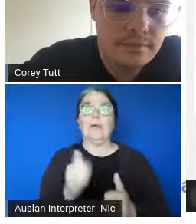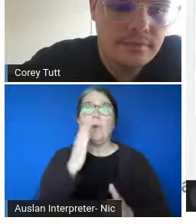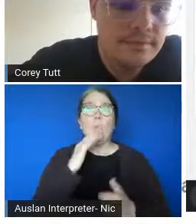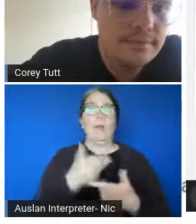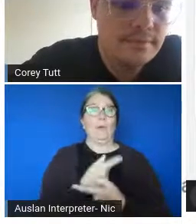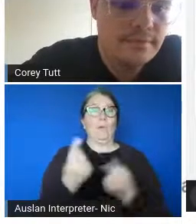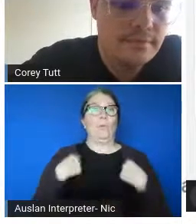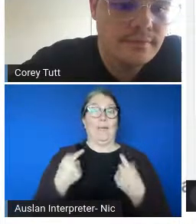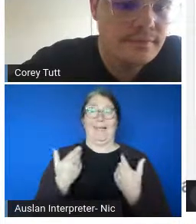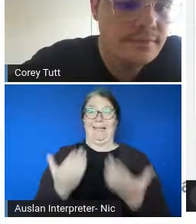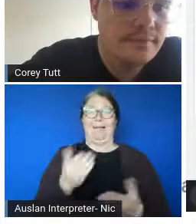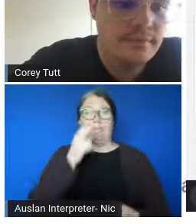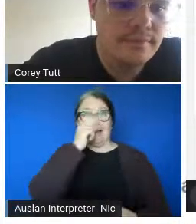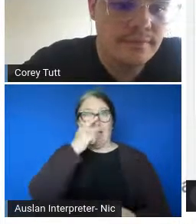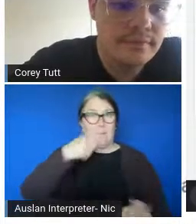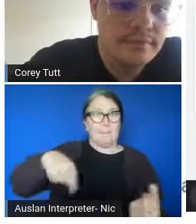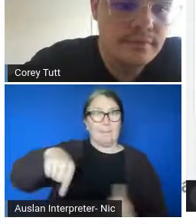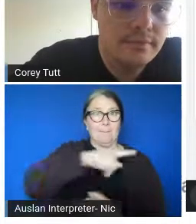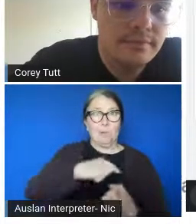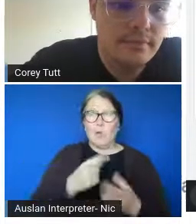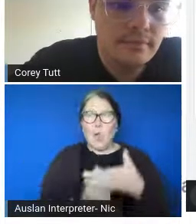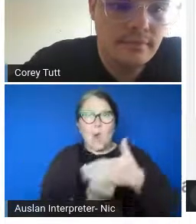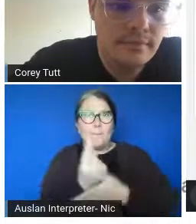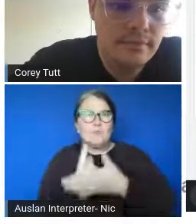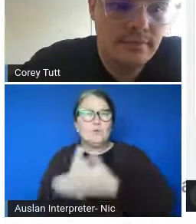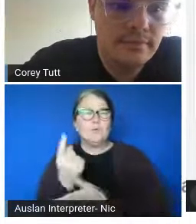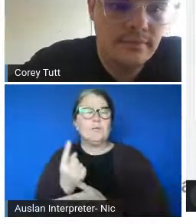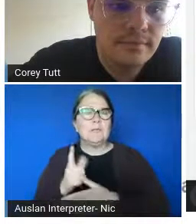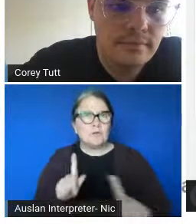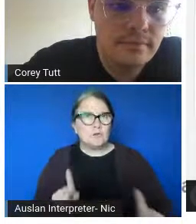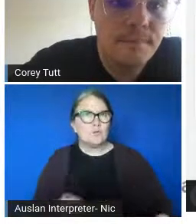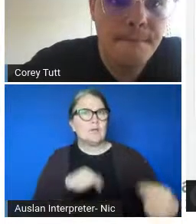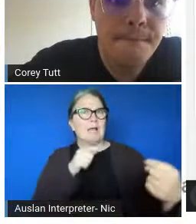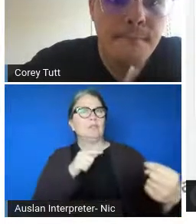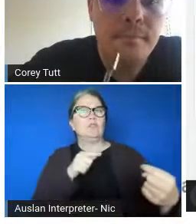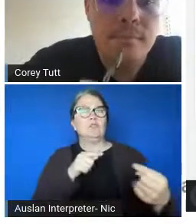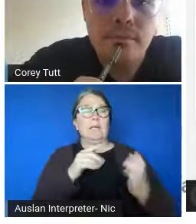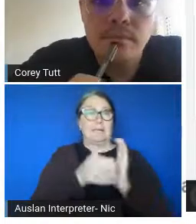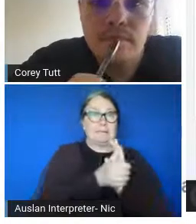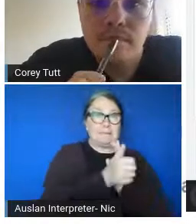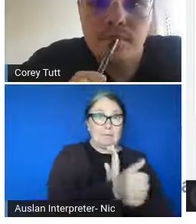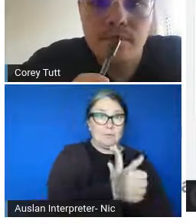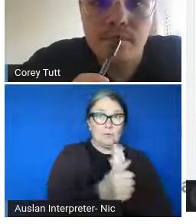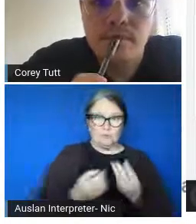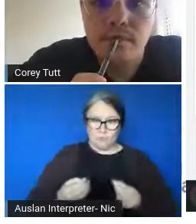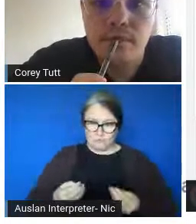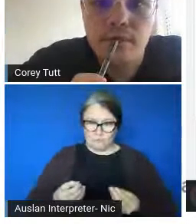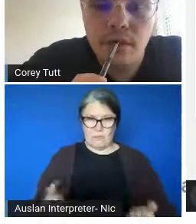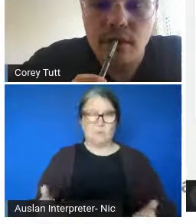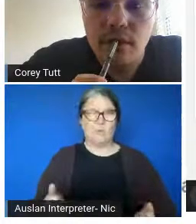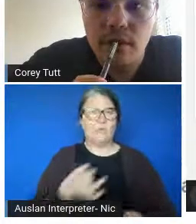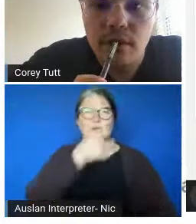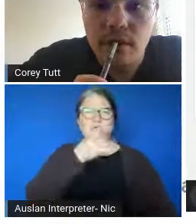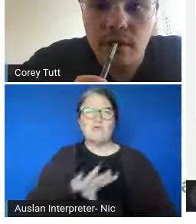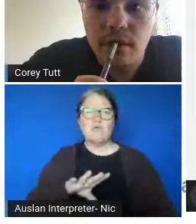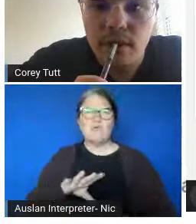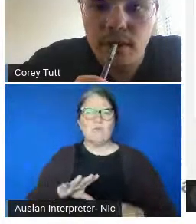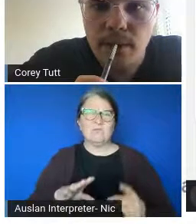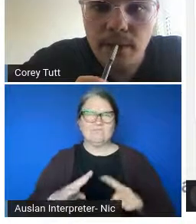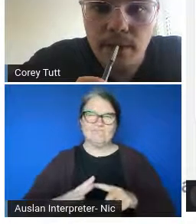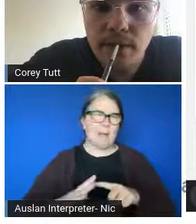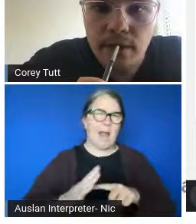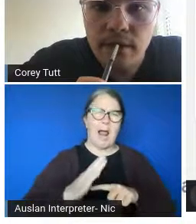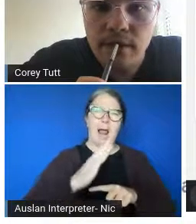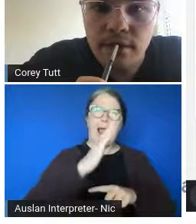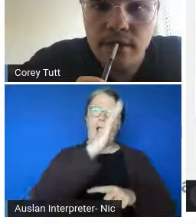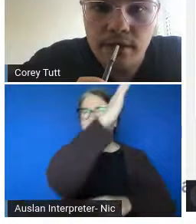and the skills and tools and resources to tackle these problems, they are amazing, and they can come up with amazing